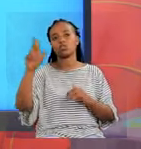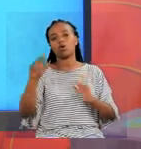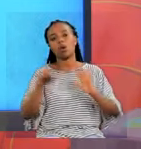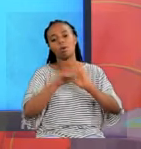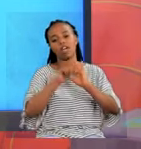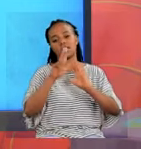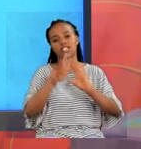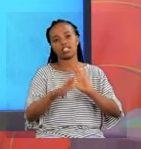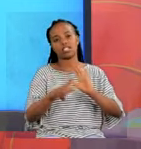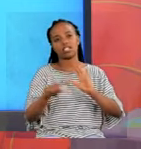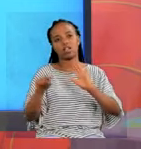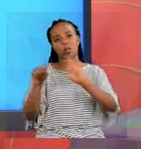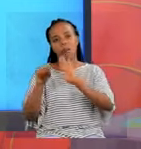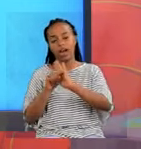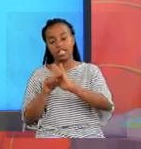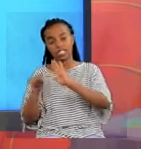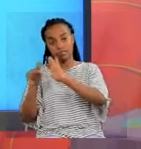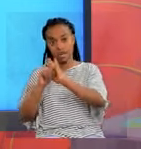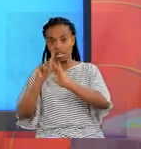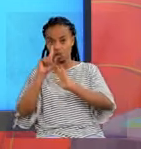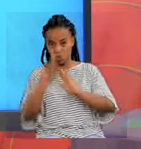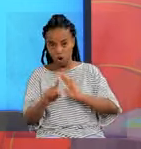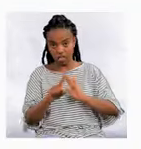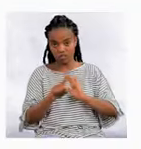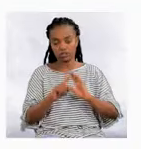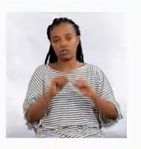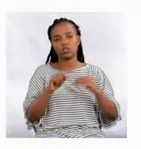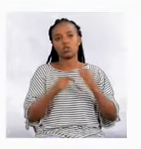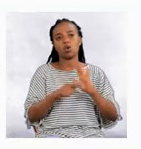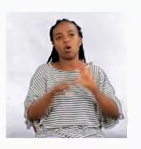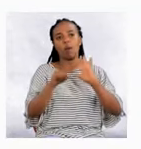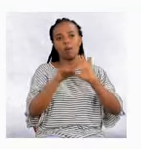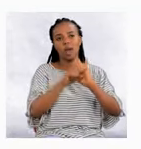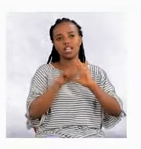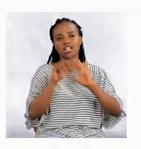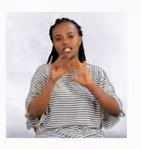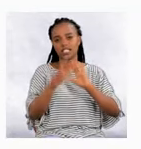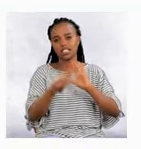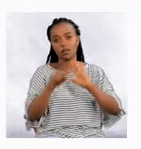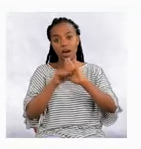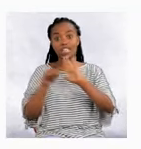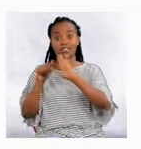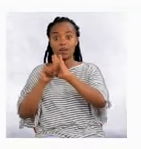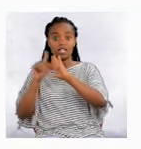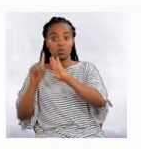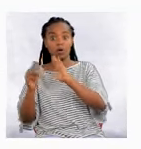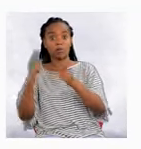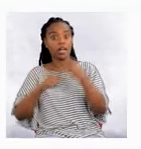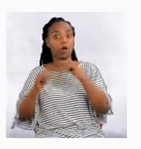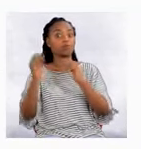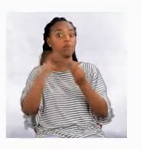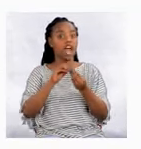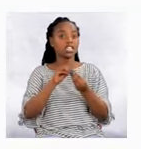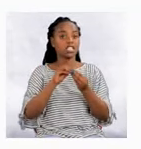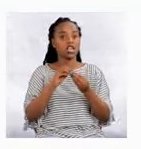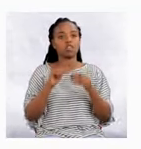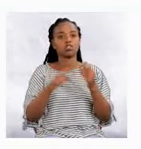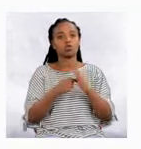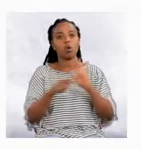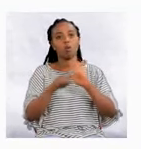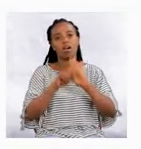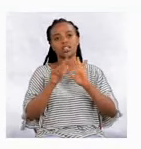minus 3 minus 1. Minus 3 minus 1 becomes plus 1. The whole